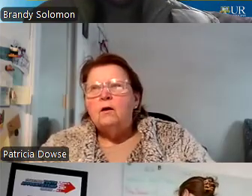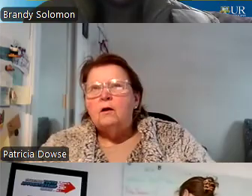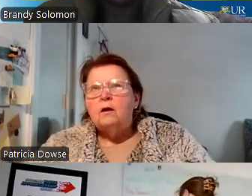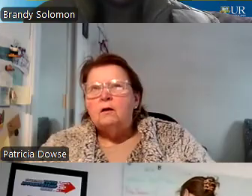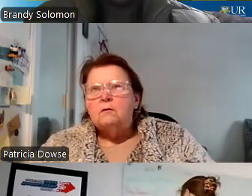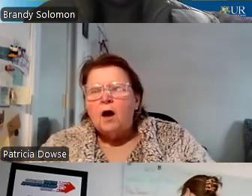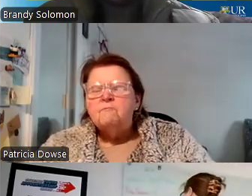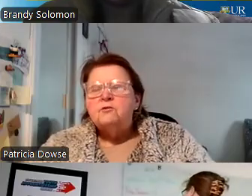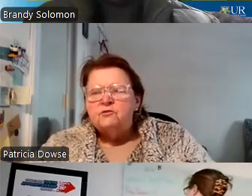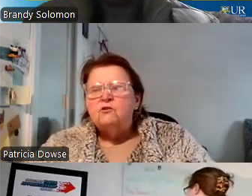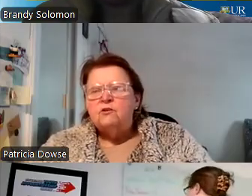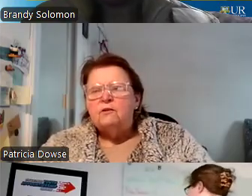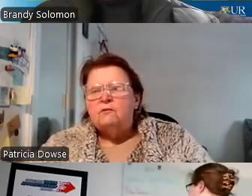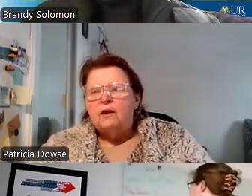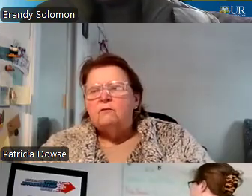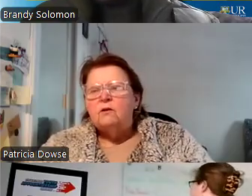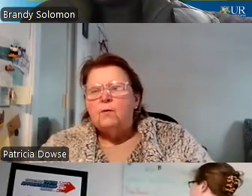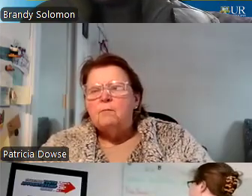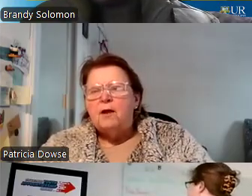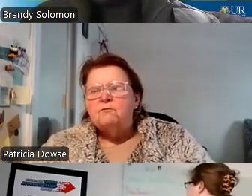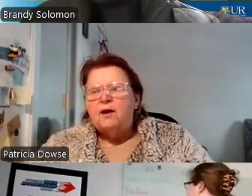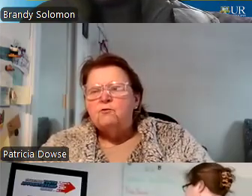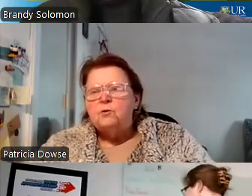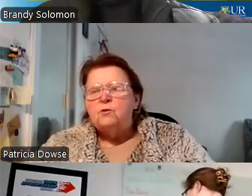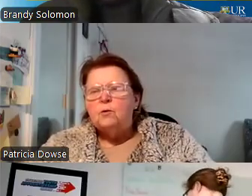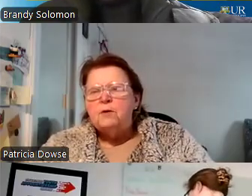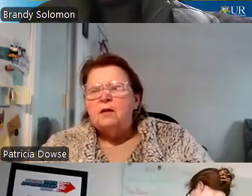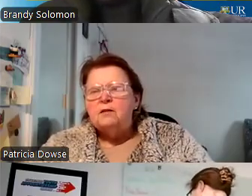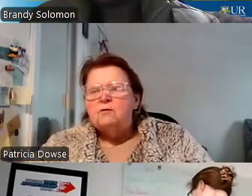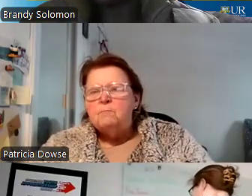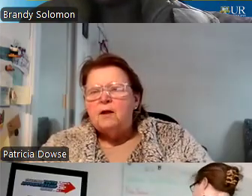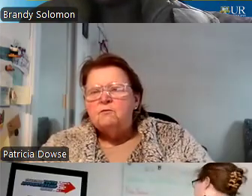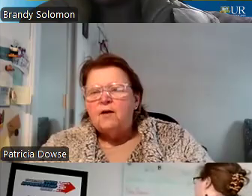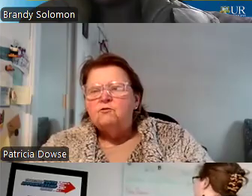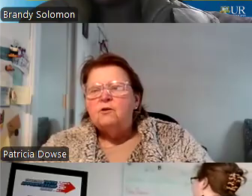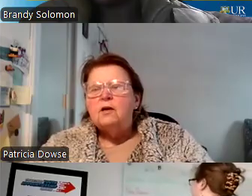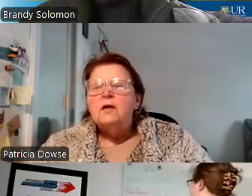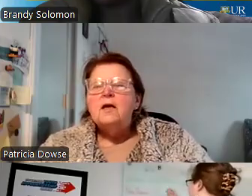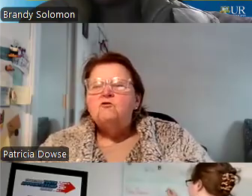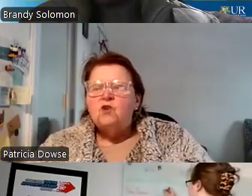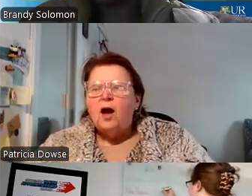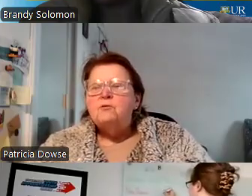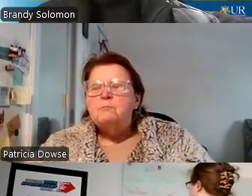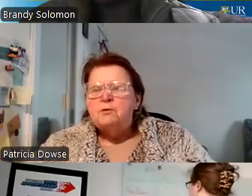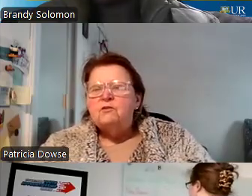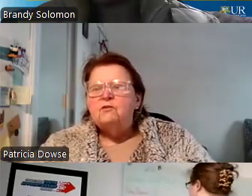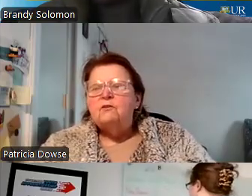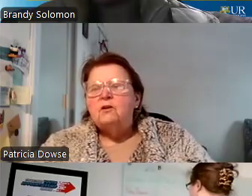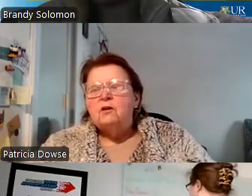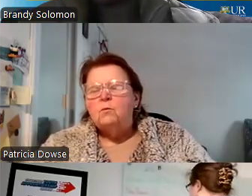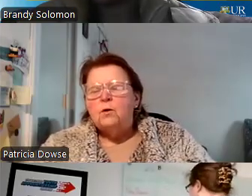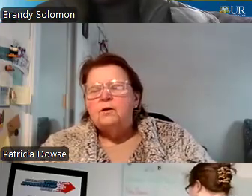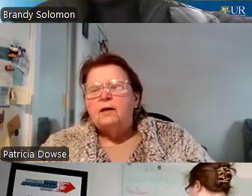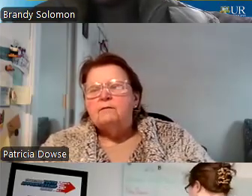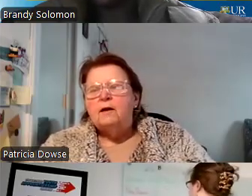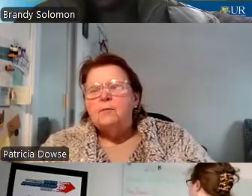the conversation these days around manufacturing, with New York being a leader in manufacturing jobs and businesses